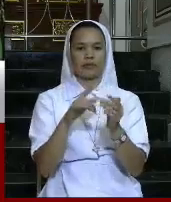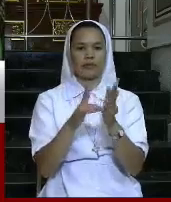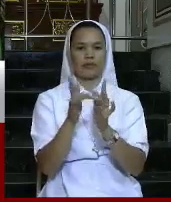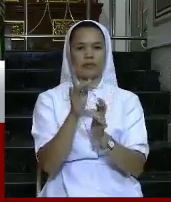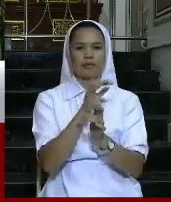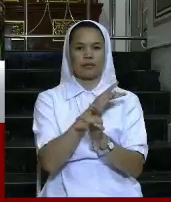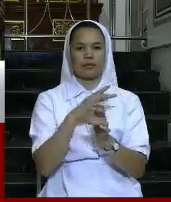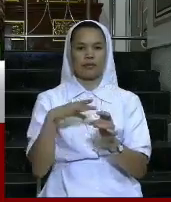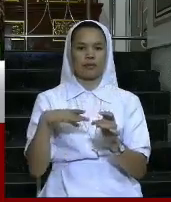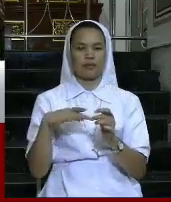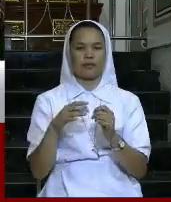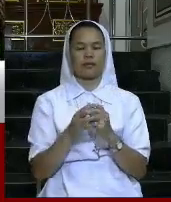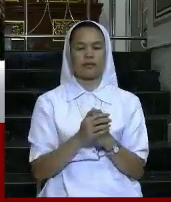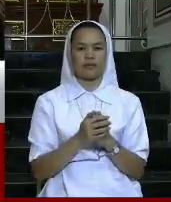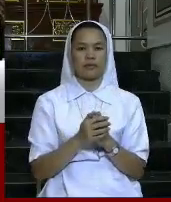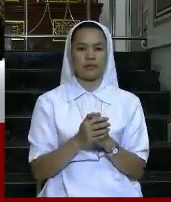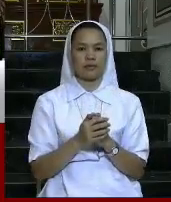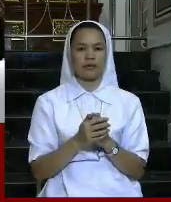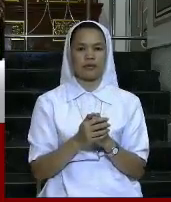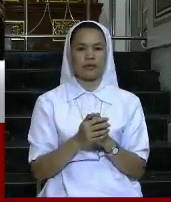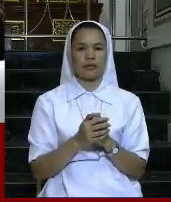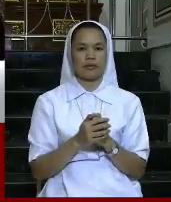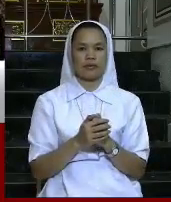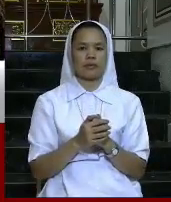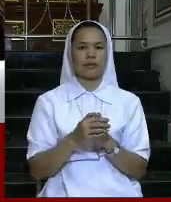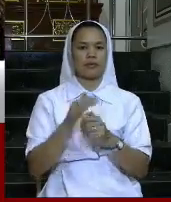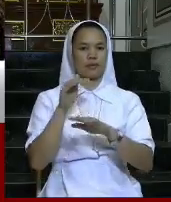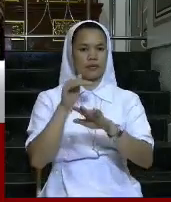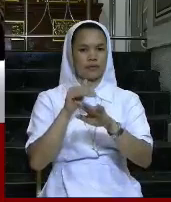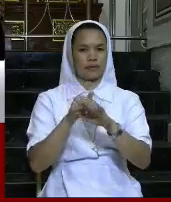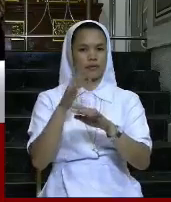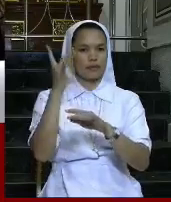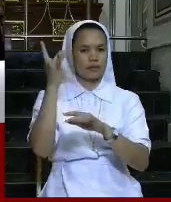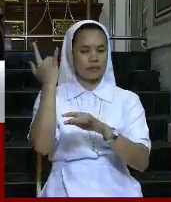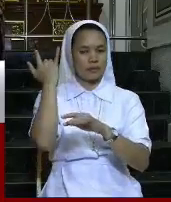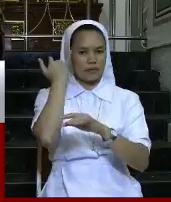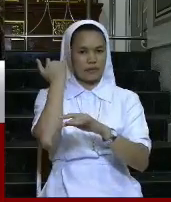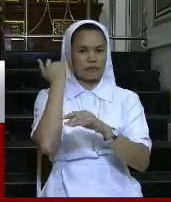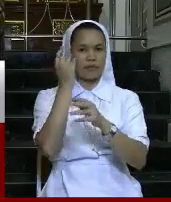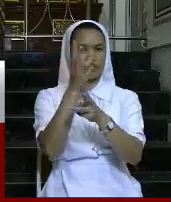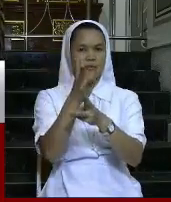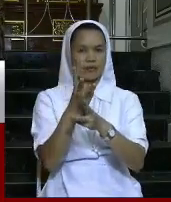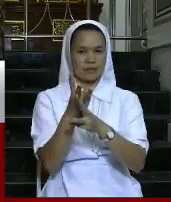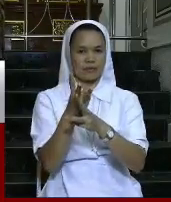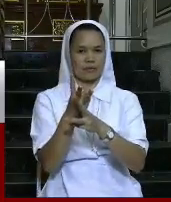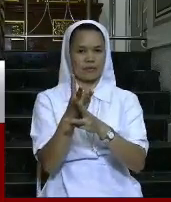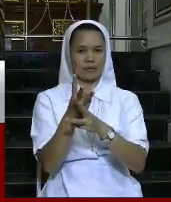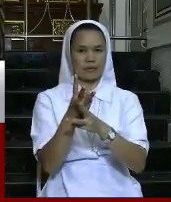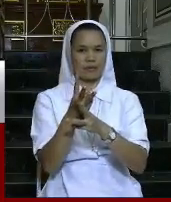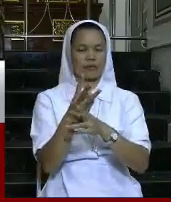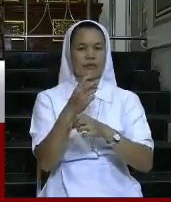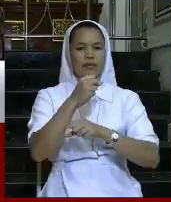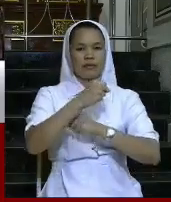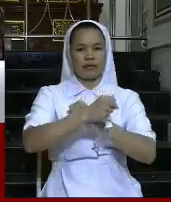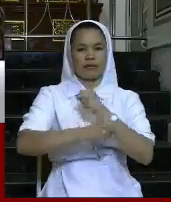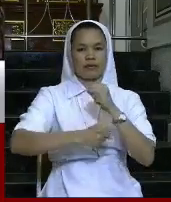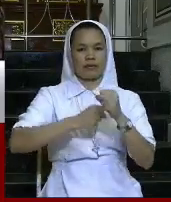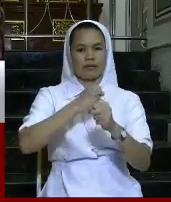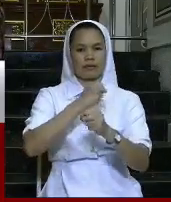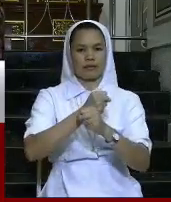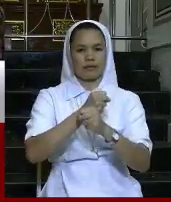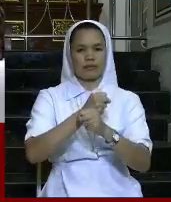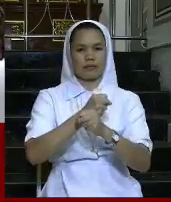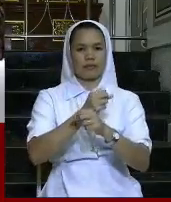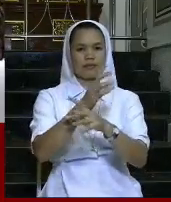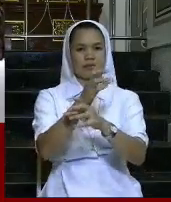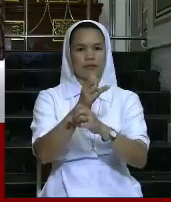Lord Jesus Christ. At the time He was betrayed and entered willingly into His passion,